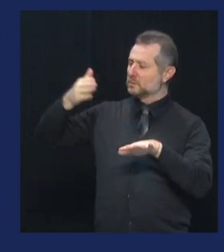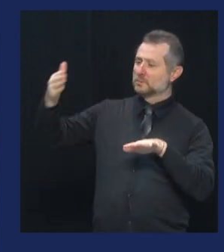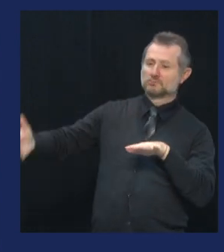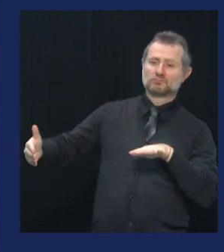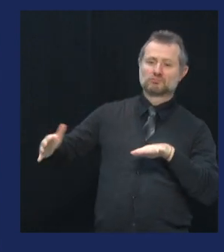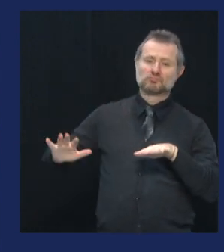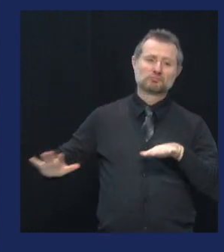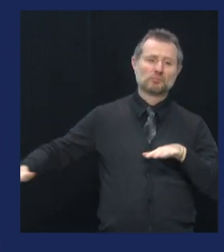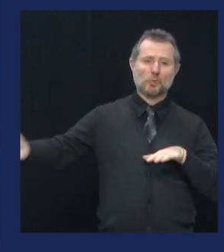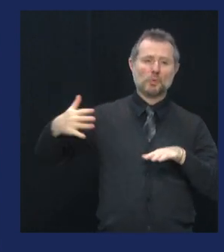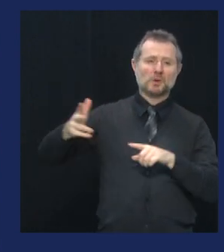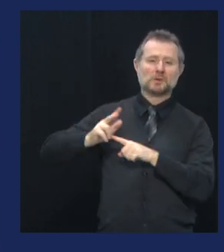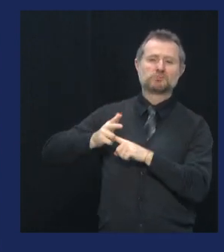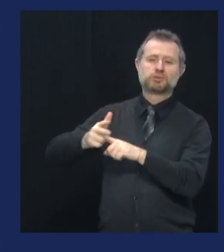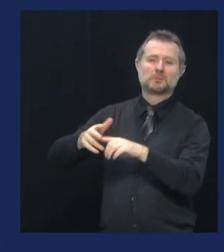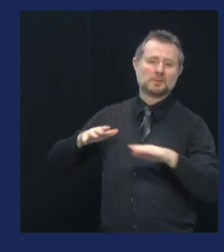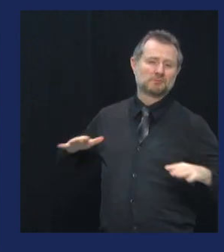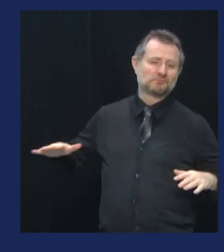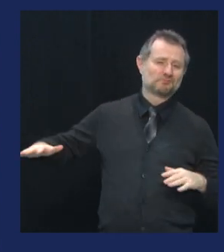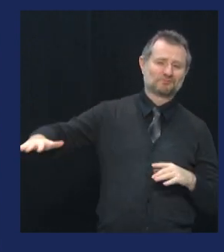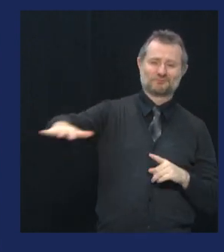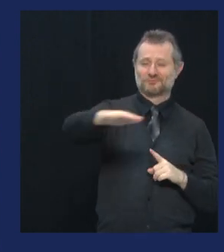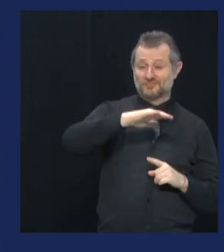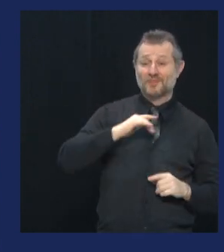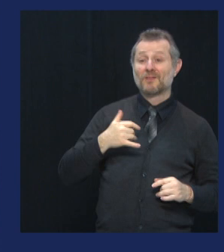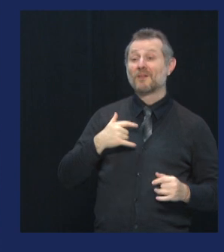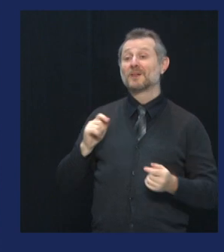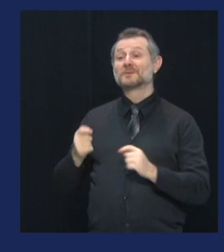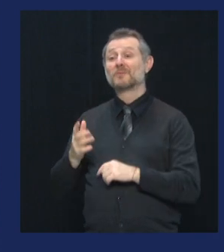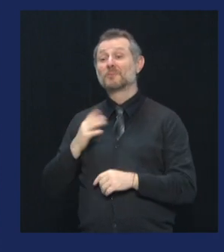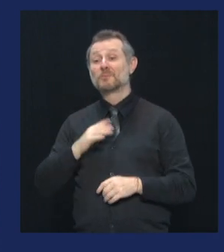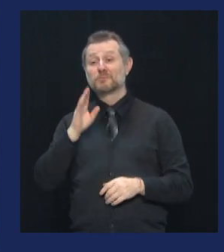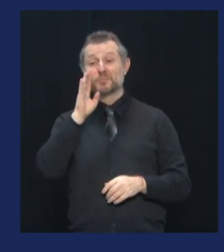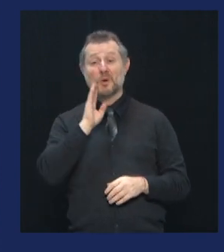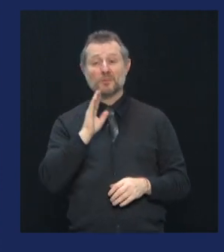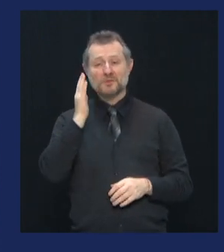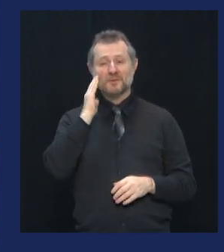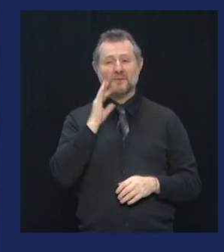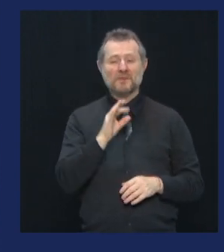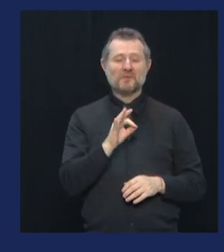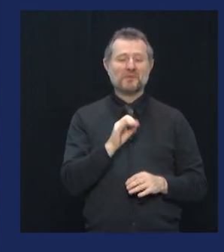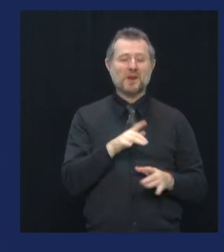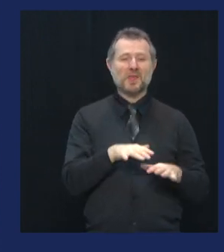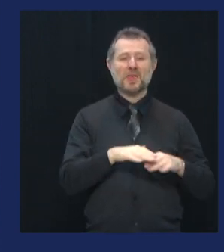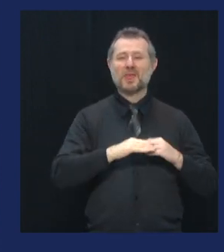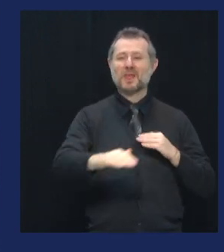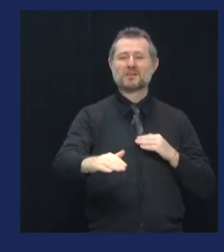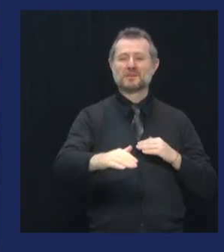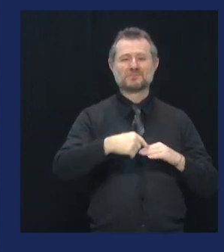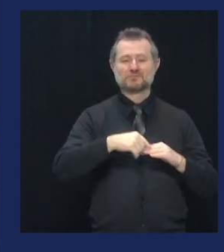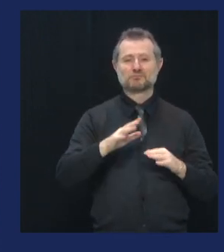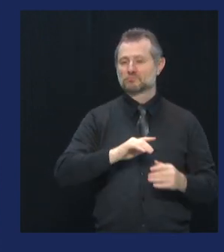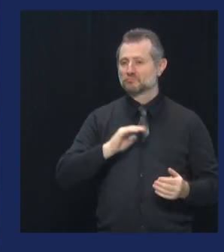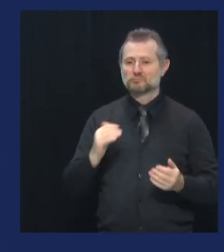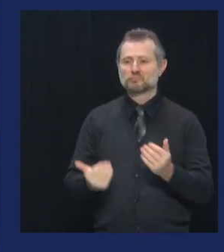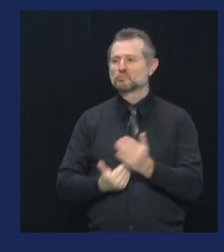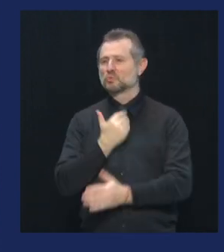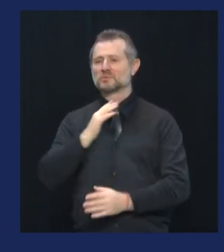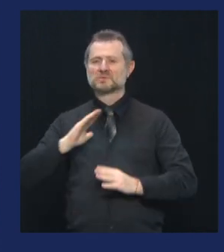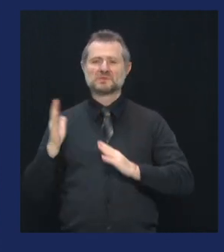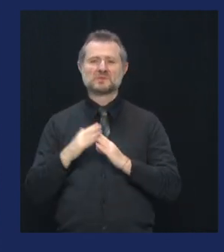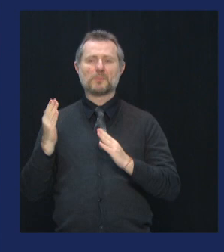Albany, transforming a brownfield into a state-of-the-art factory for wind towers. The project will